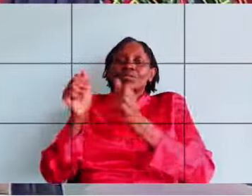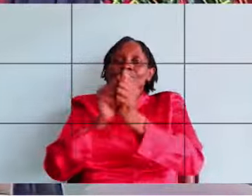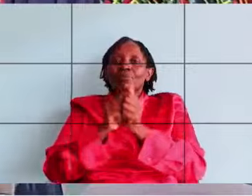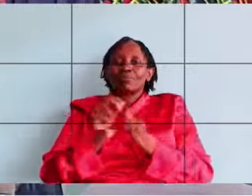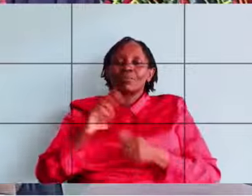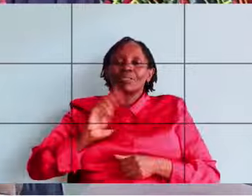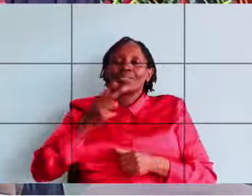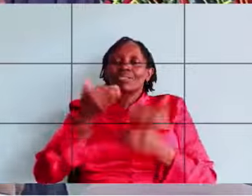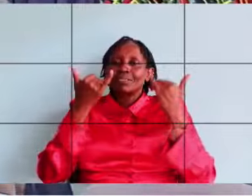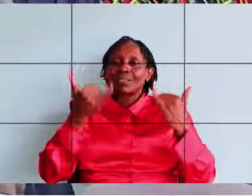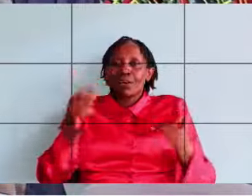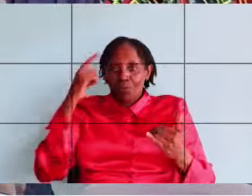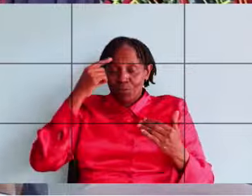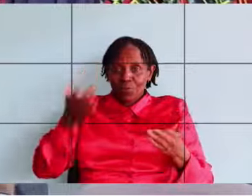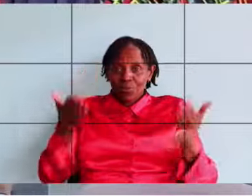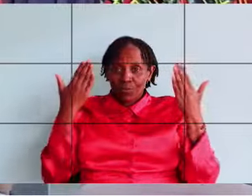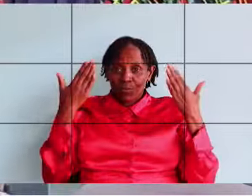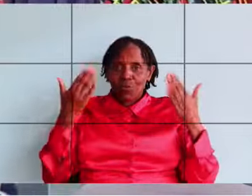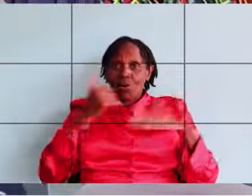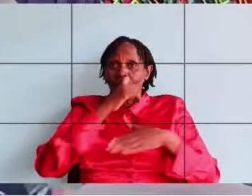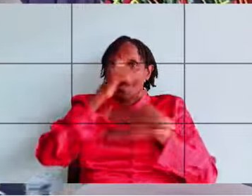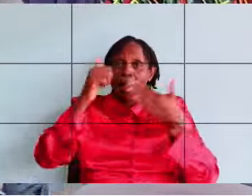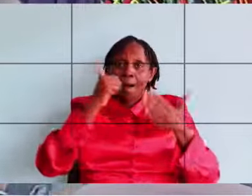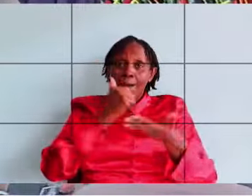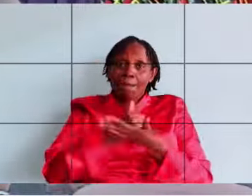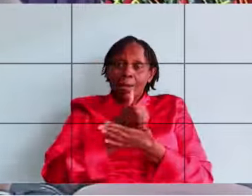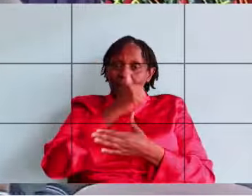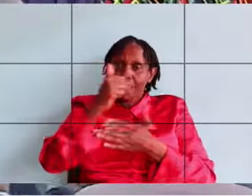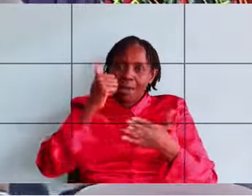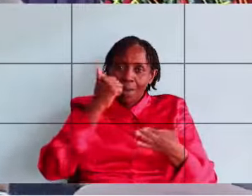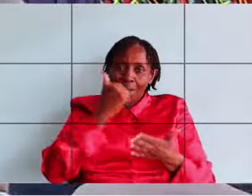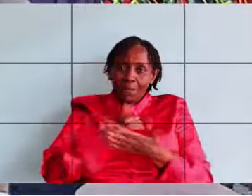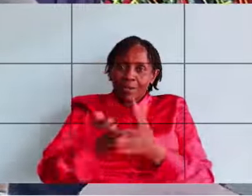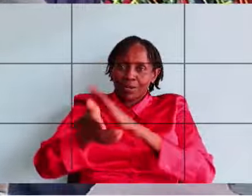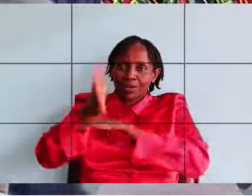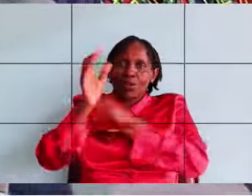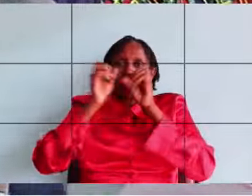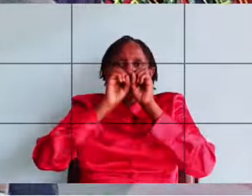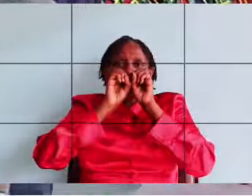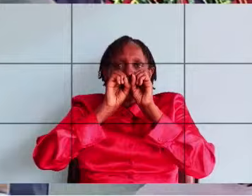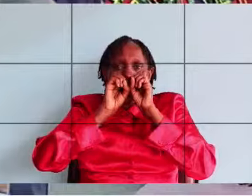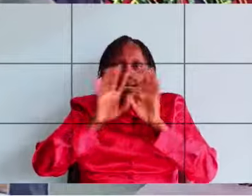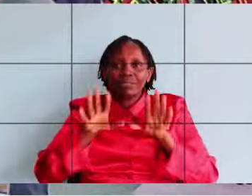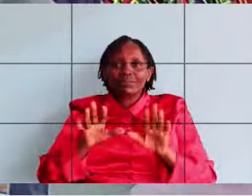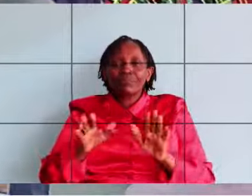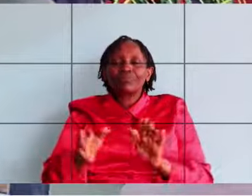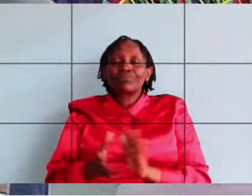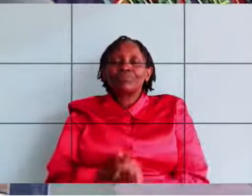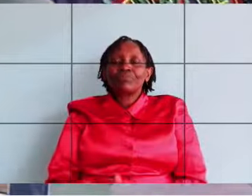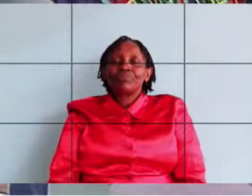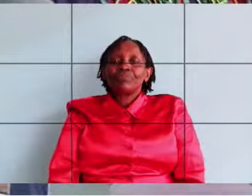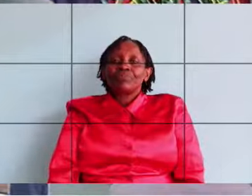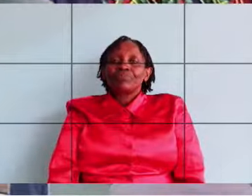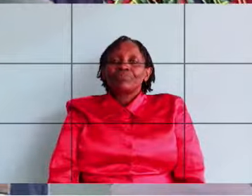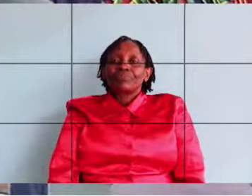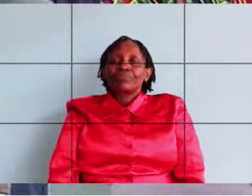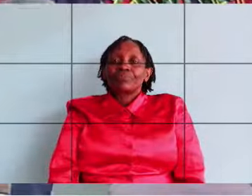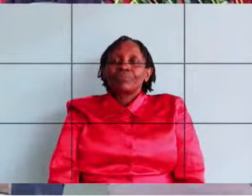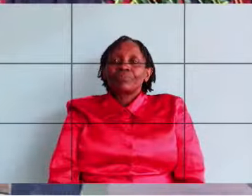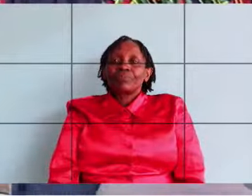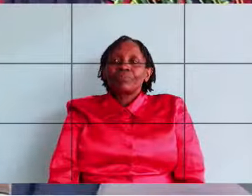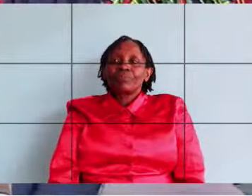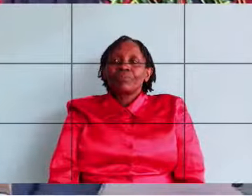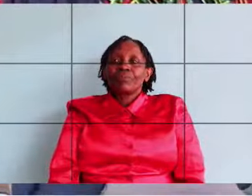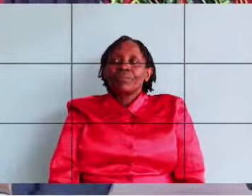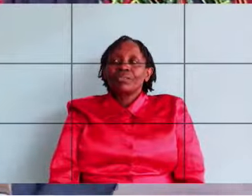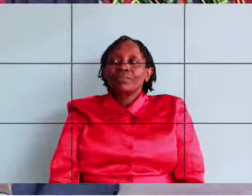now and forevermore. Amen. Amen. God bless you. Our visitors, apart from those from SSBC, we have a